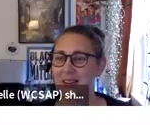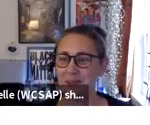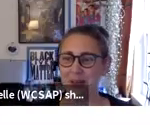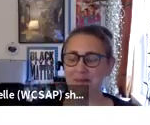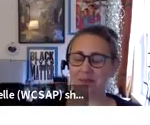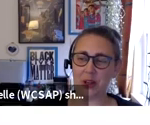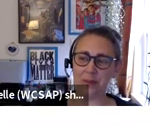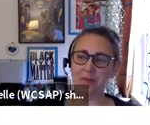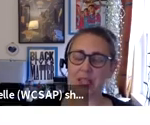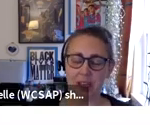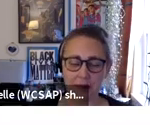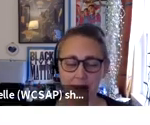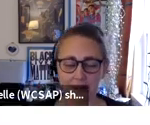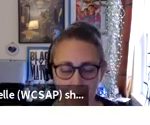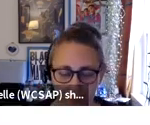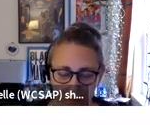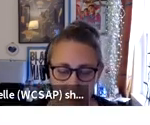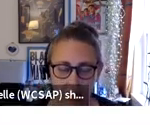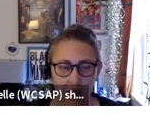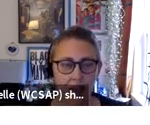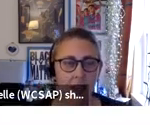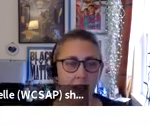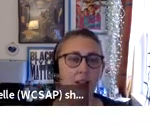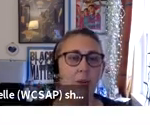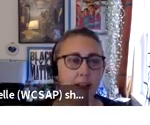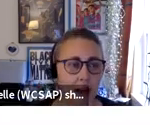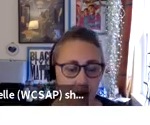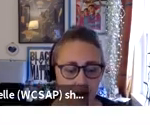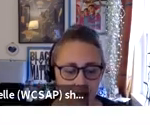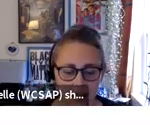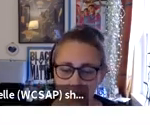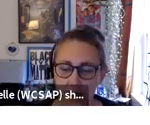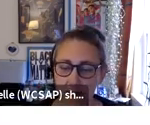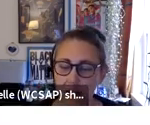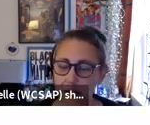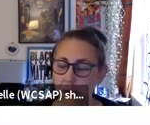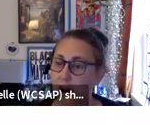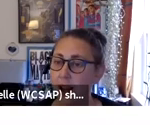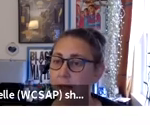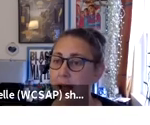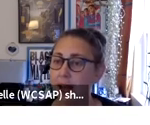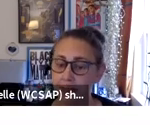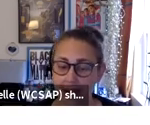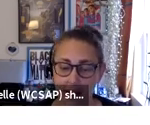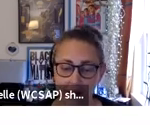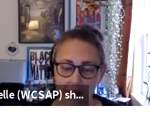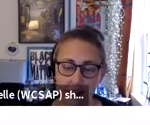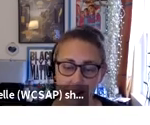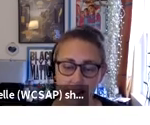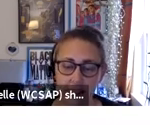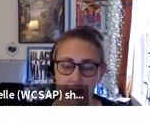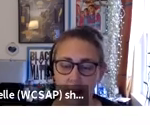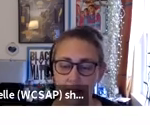land acknowledgement. So be thinking about that. The WCSAP office and also where I'm at in my